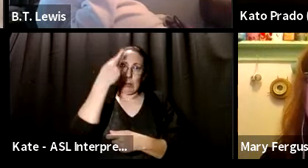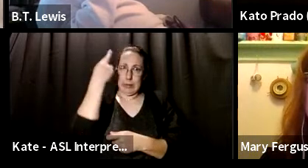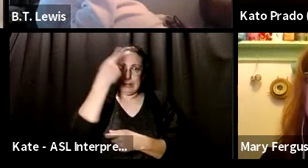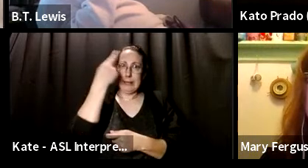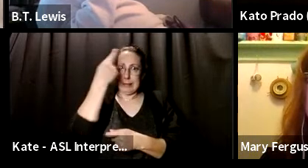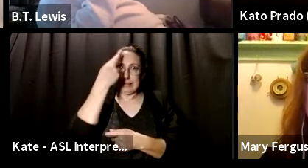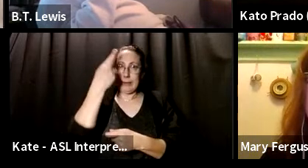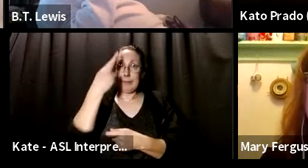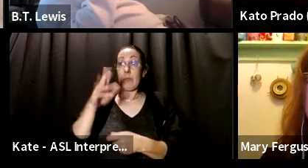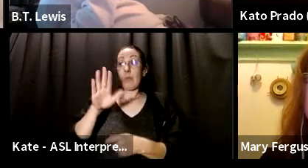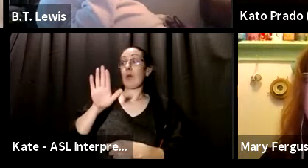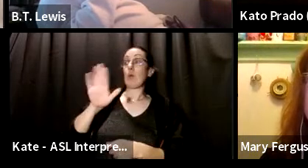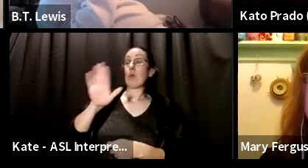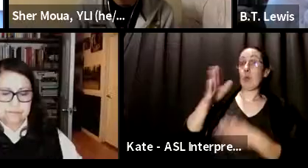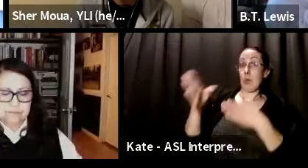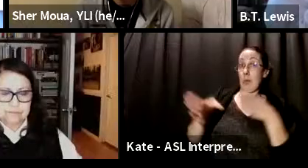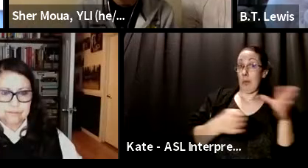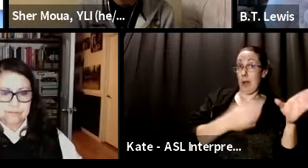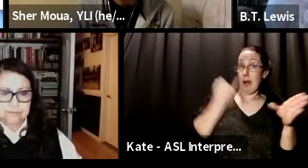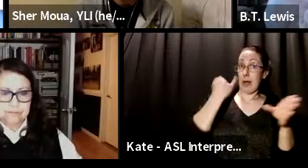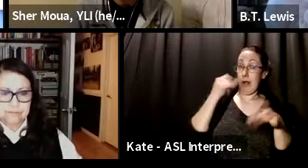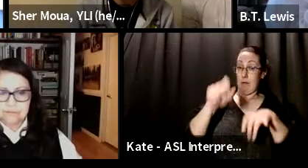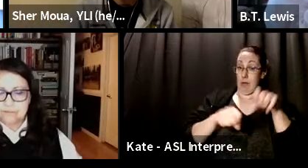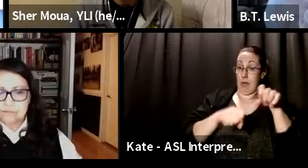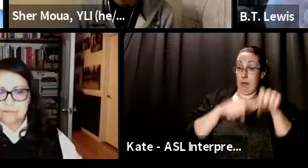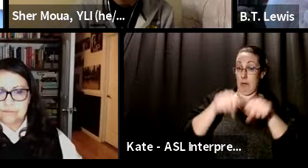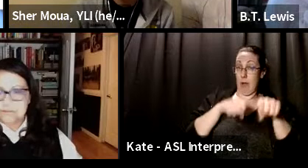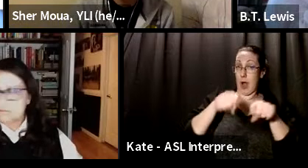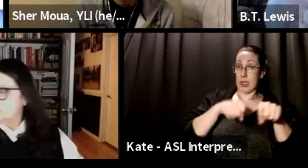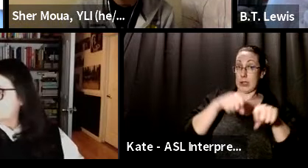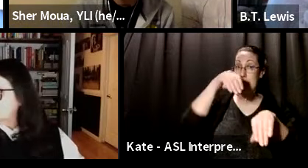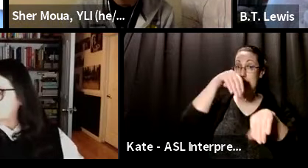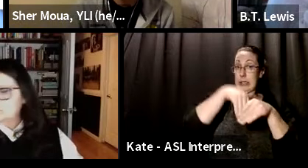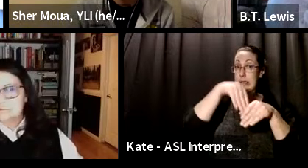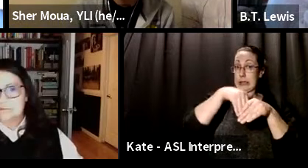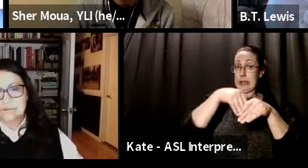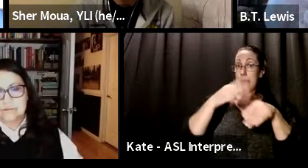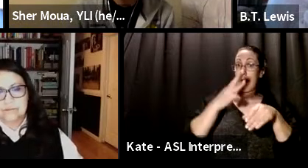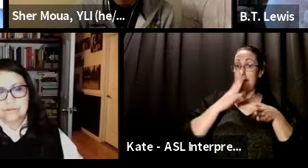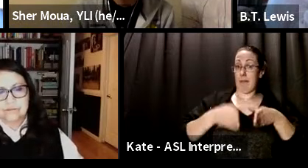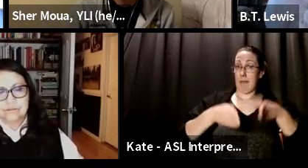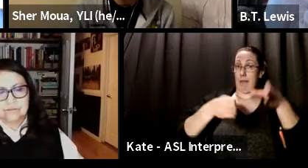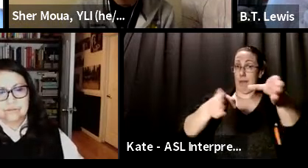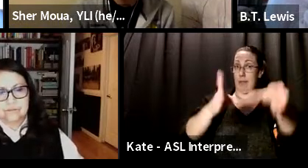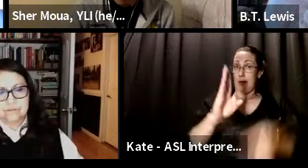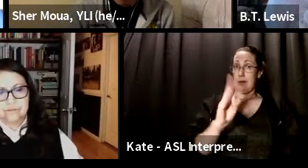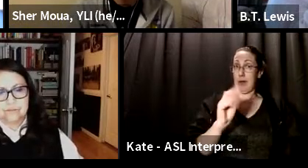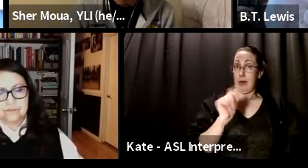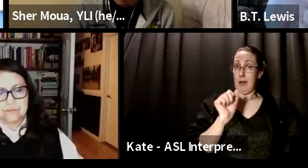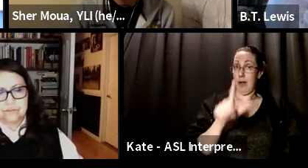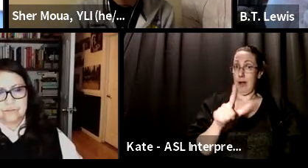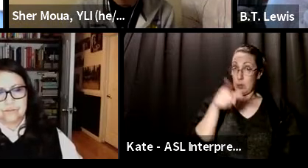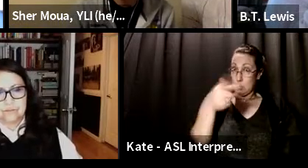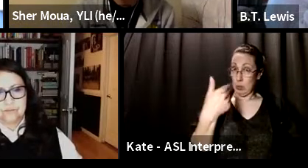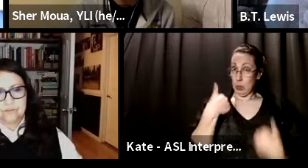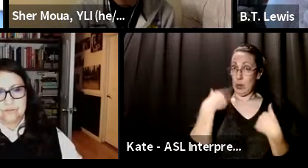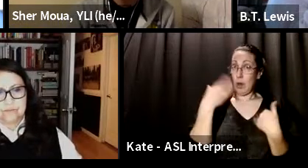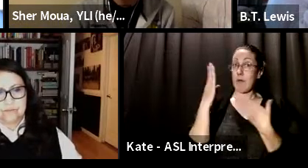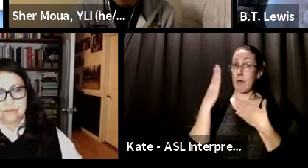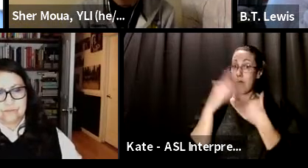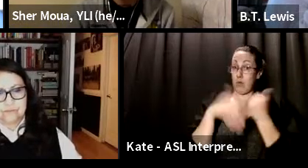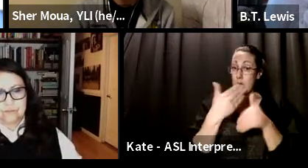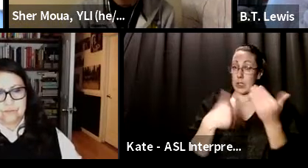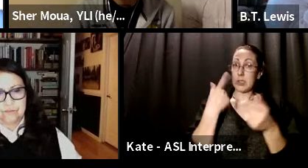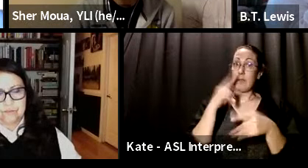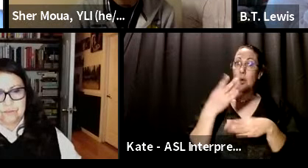bicycles end up in the canals, do you have a process for maintaining